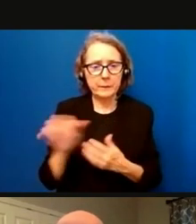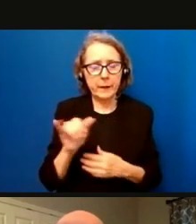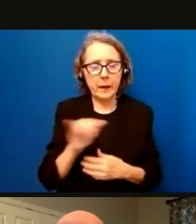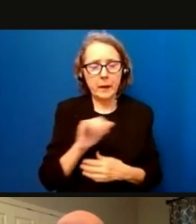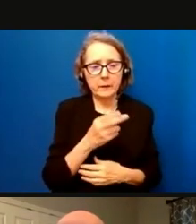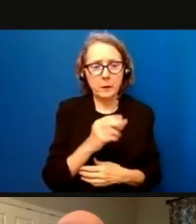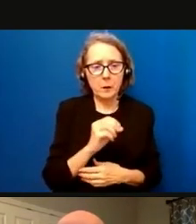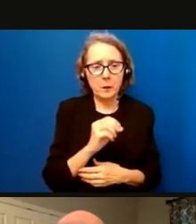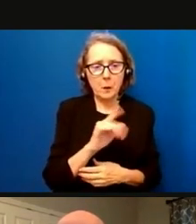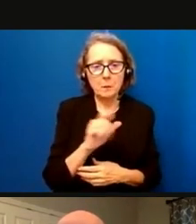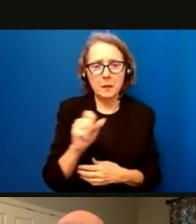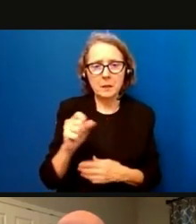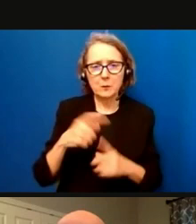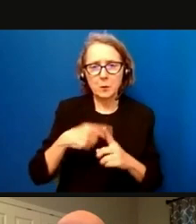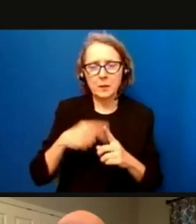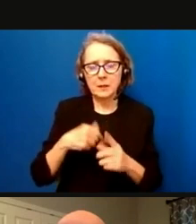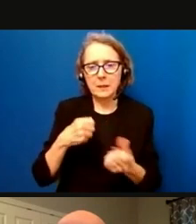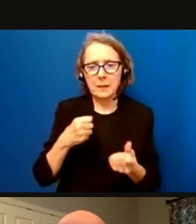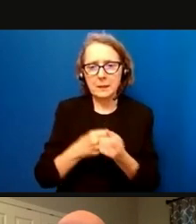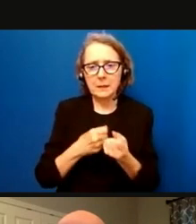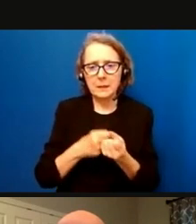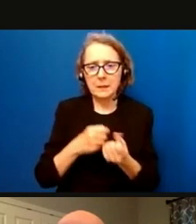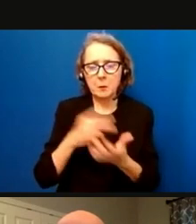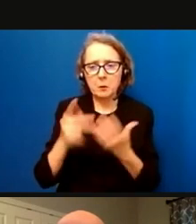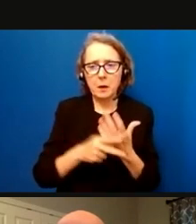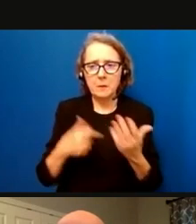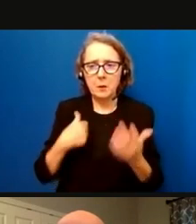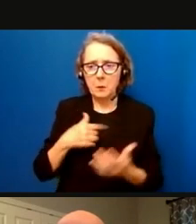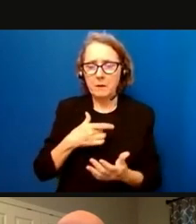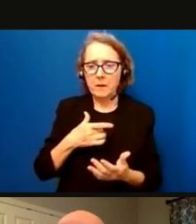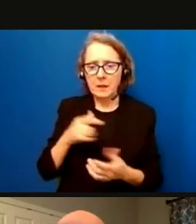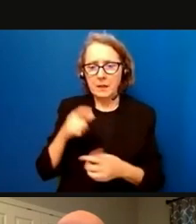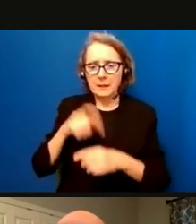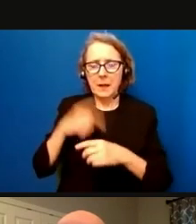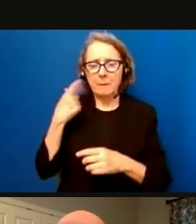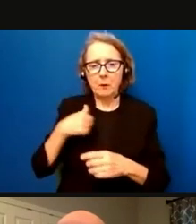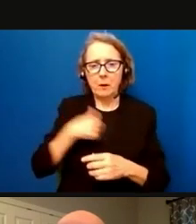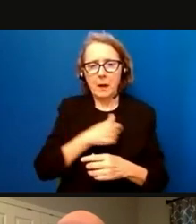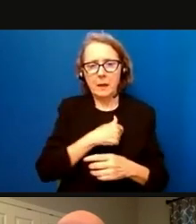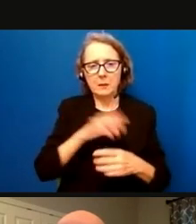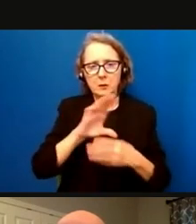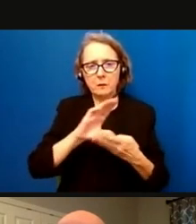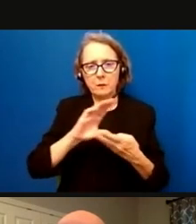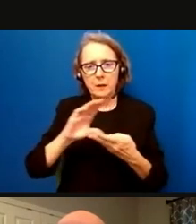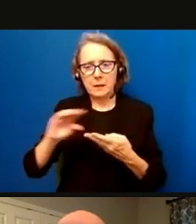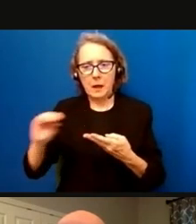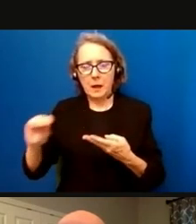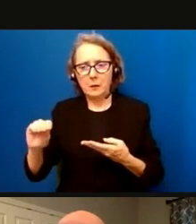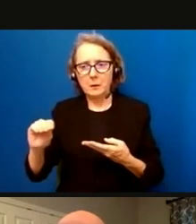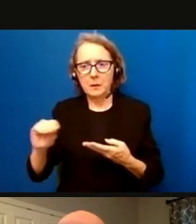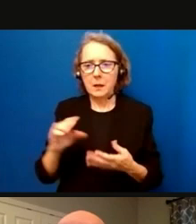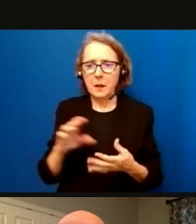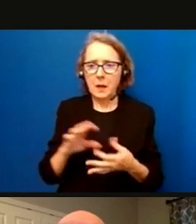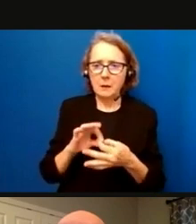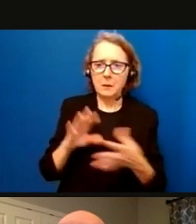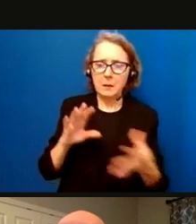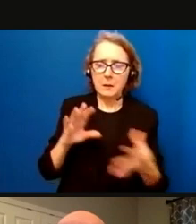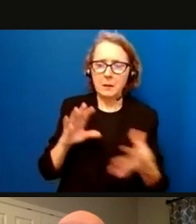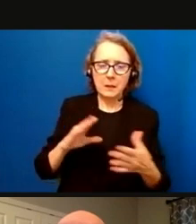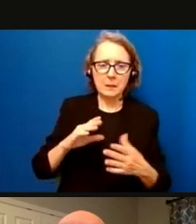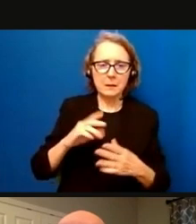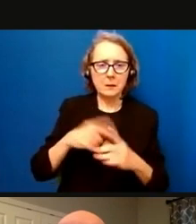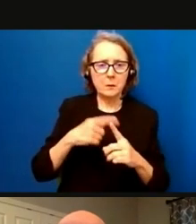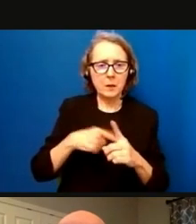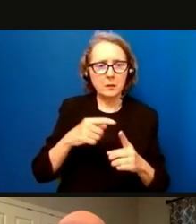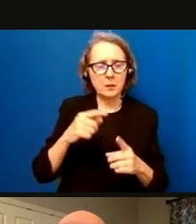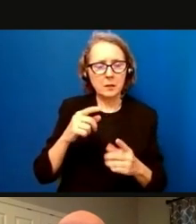Assistance Program. So we feel that it's time for Salem Housing Authority to phase out at least the rental assistance and barrier portion of this.